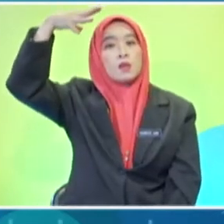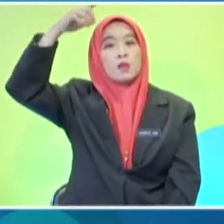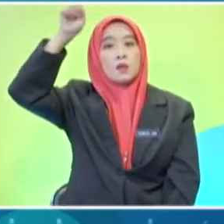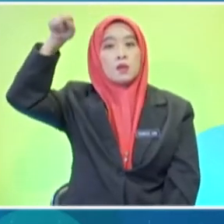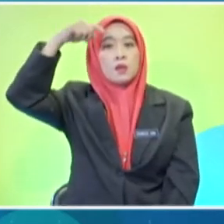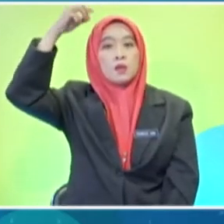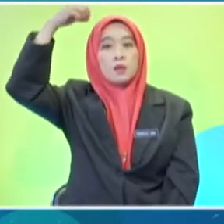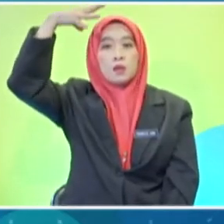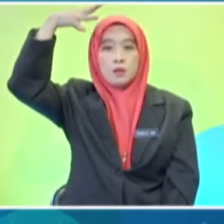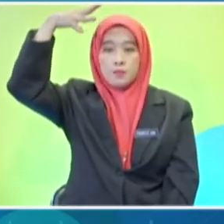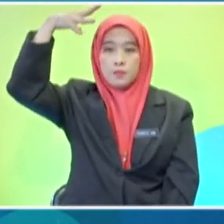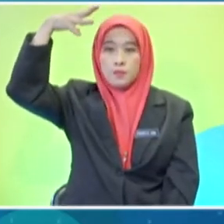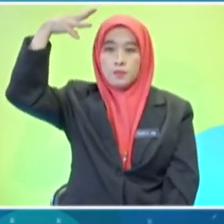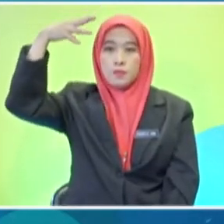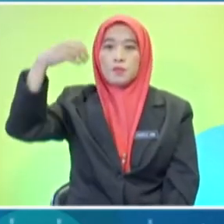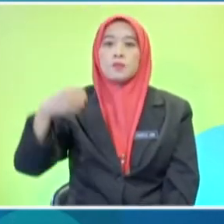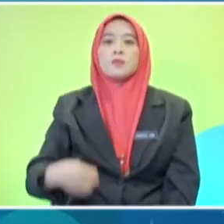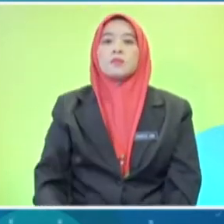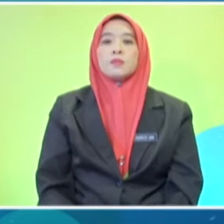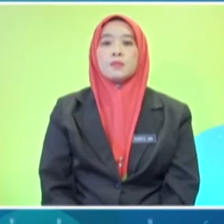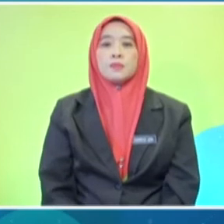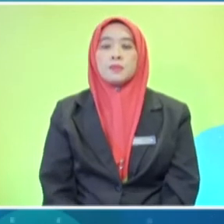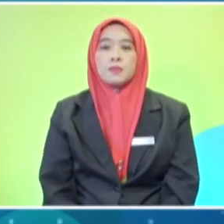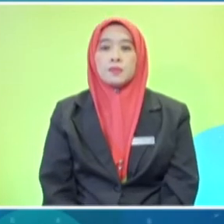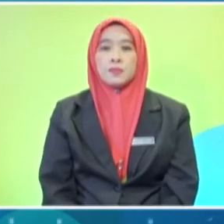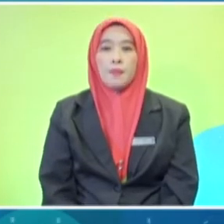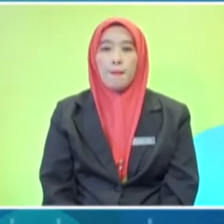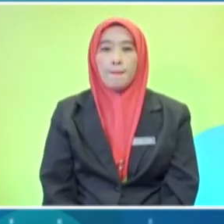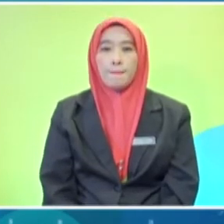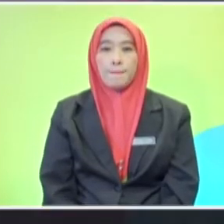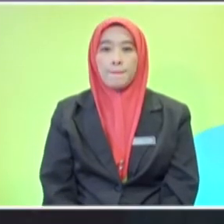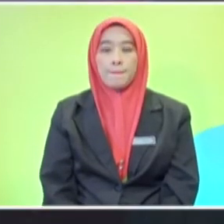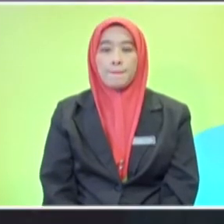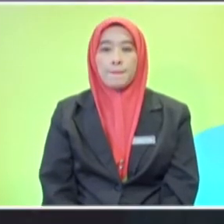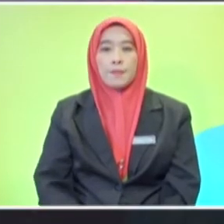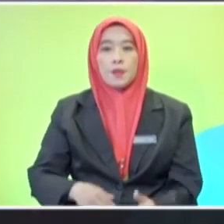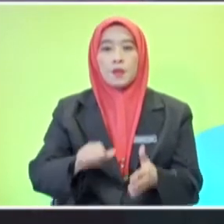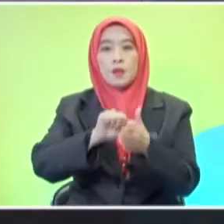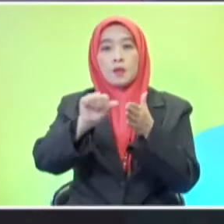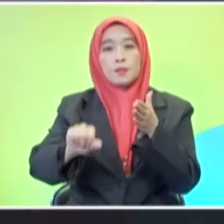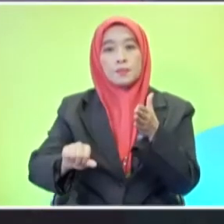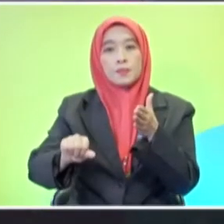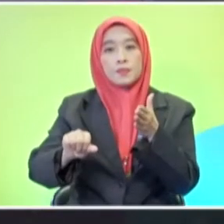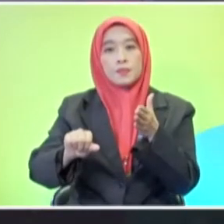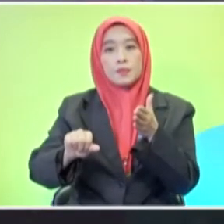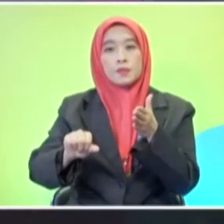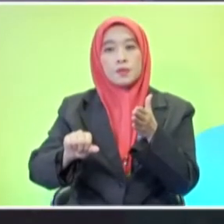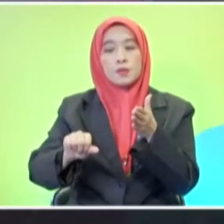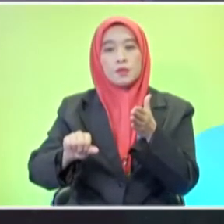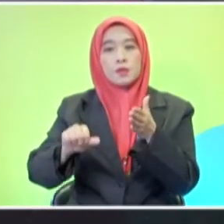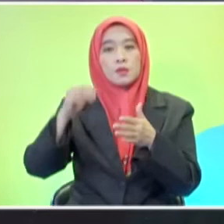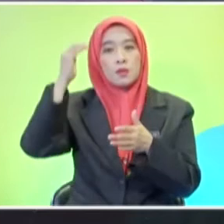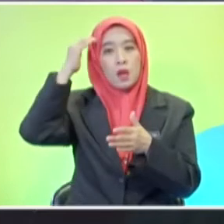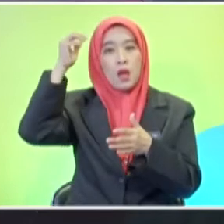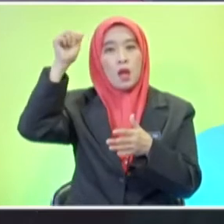Sunlight. Very good. Looks like he's paying attention during class. Good job. Okay. Last of all, I think we only have